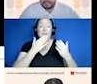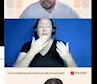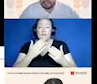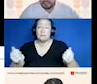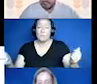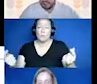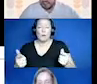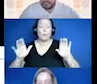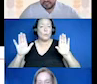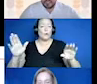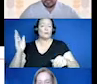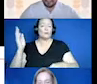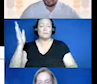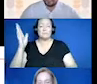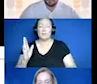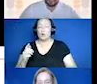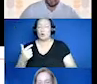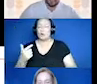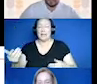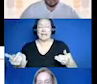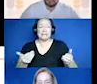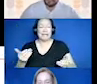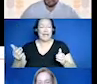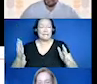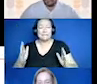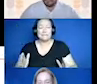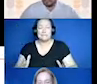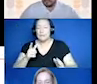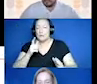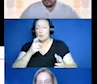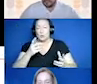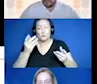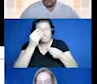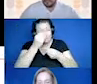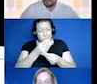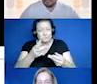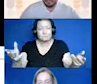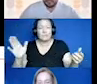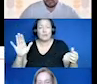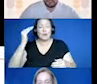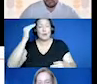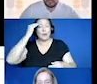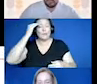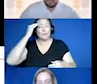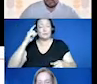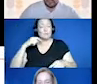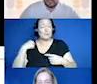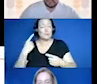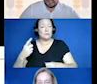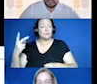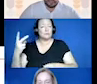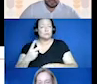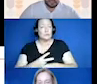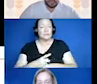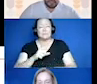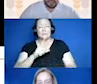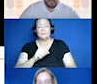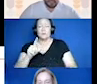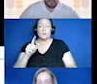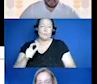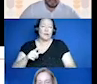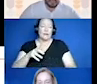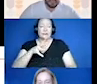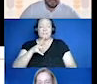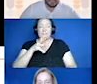wonderful speakers and guests that shared their knowledge with us over both days of the 2021 Maternal and Infant Mortality Summit.